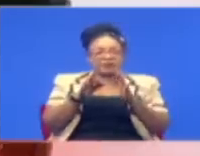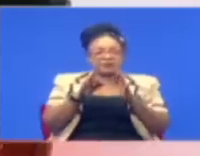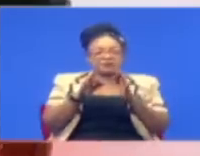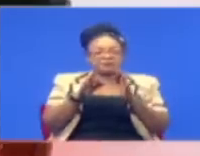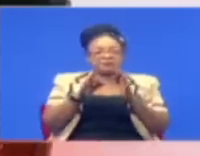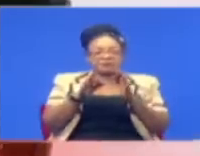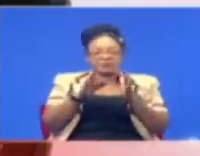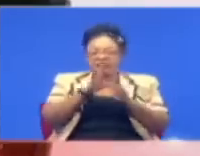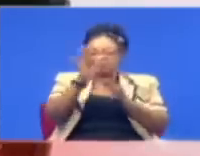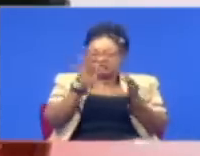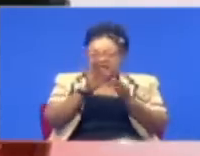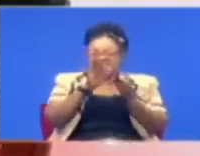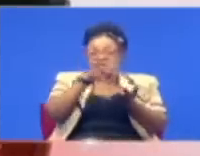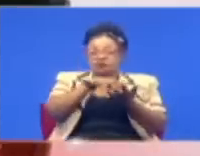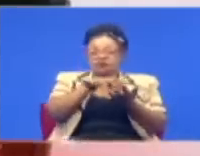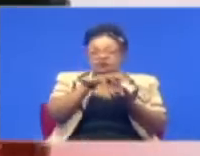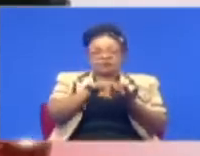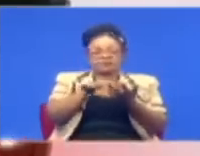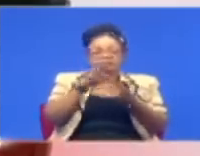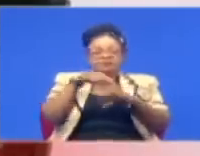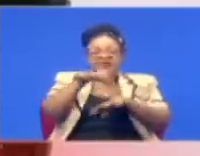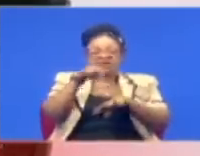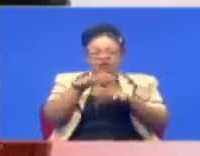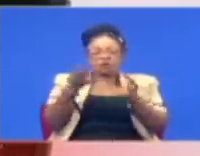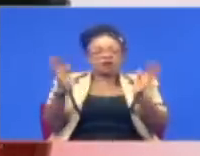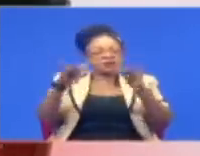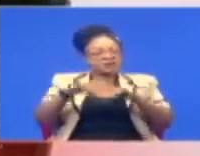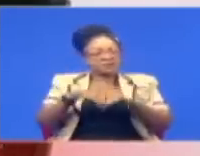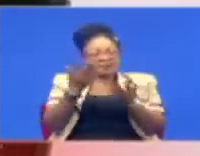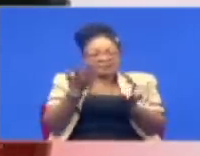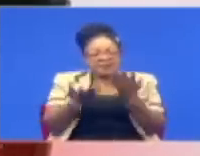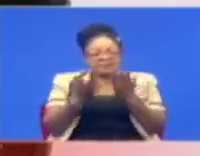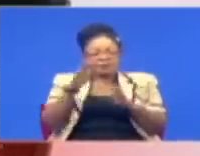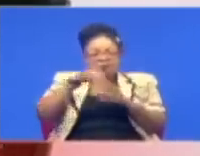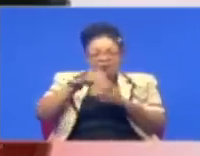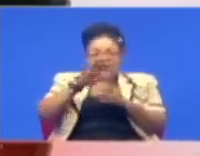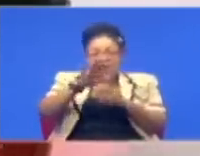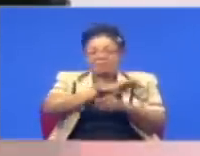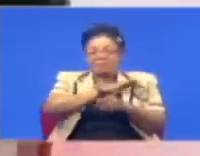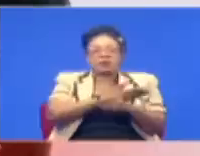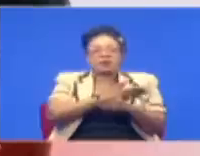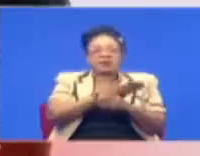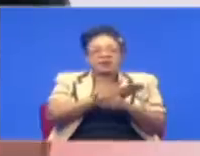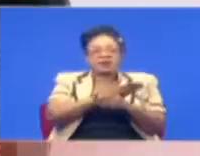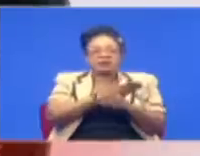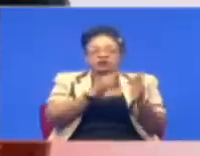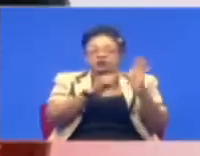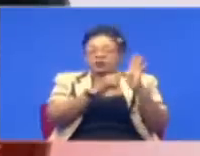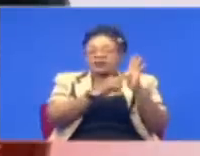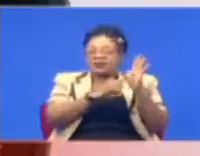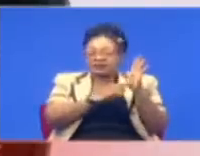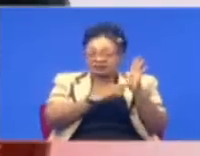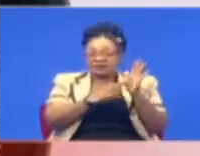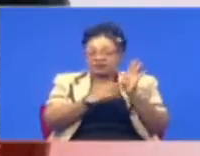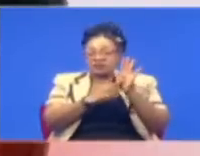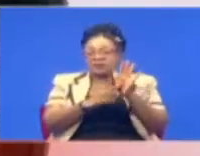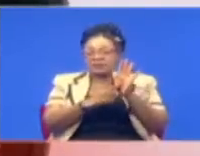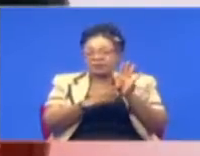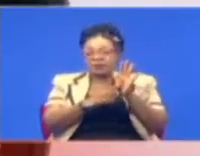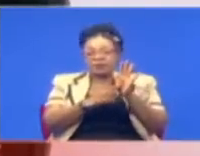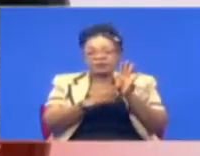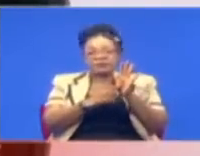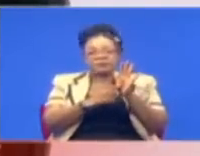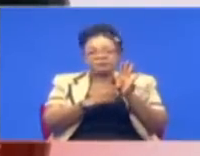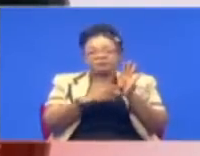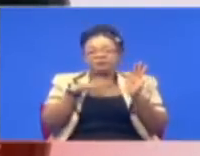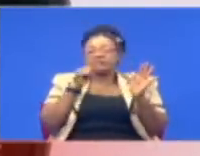occurrence, National Assembly may be within their power to indicate, for example, that for